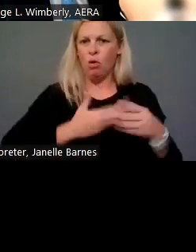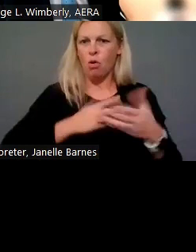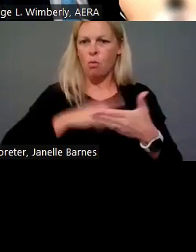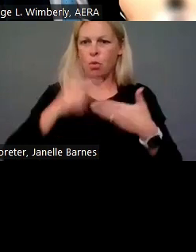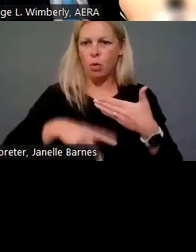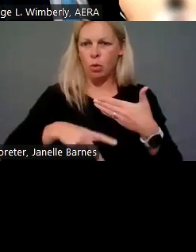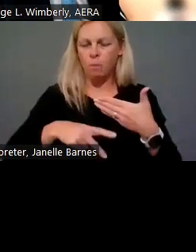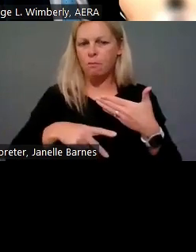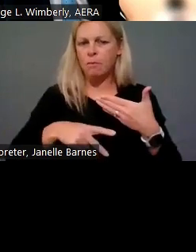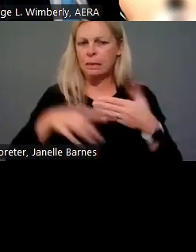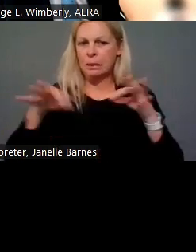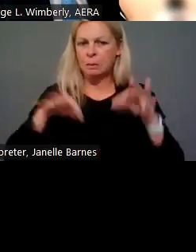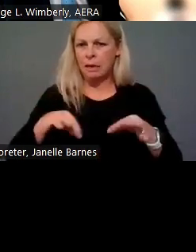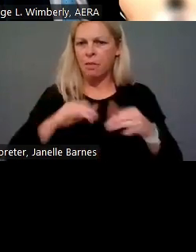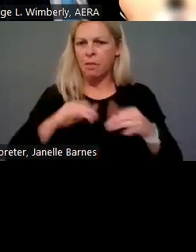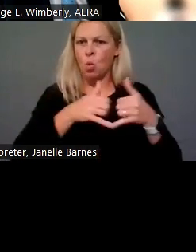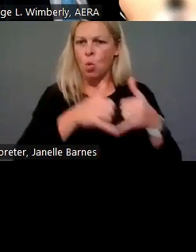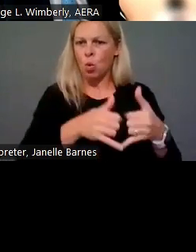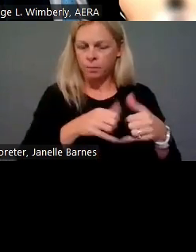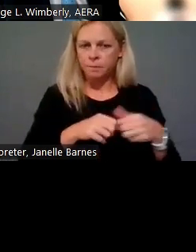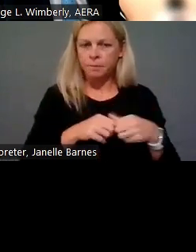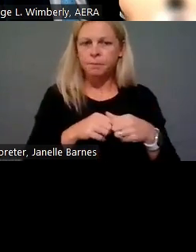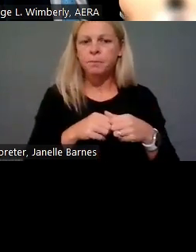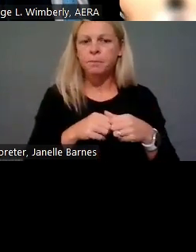Now, just some details here.